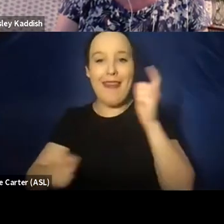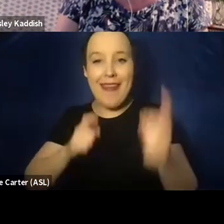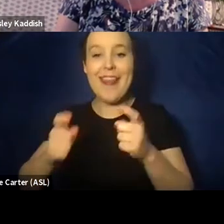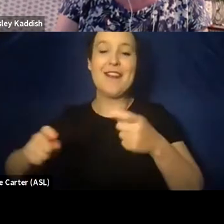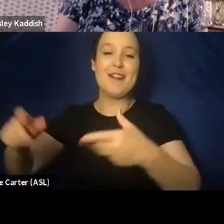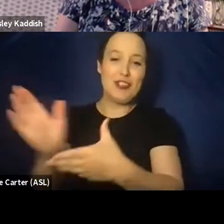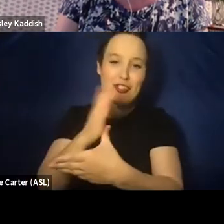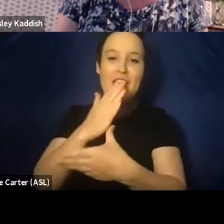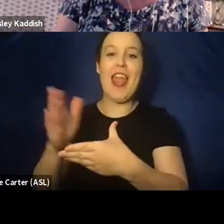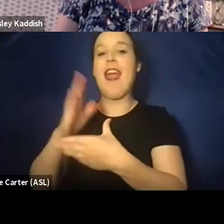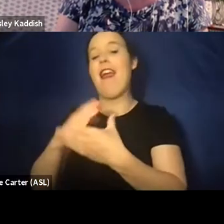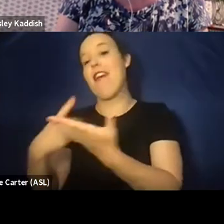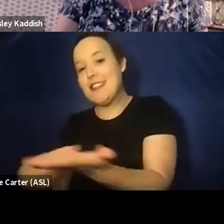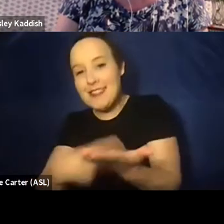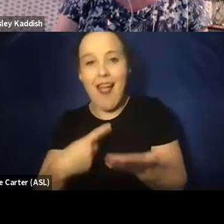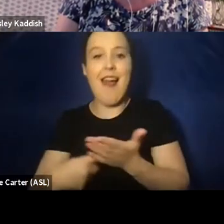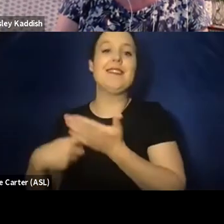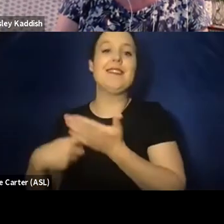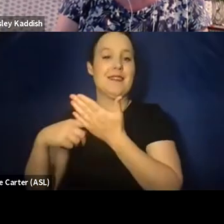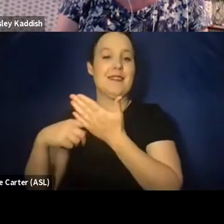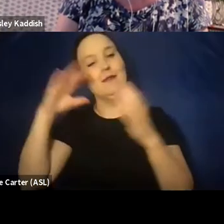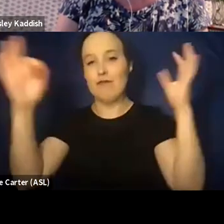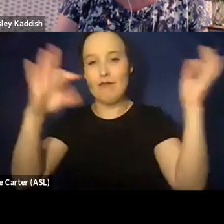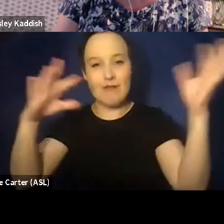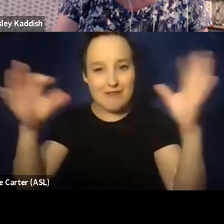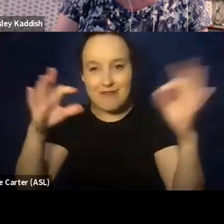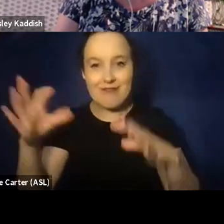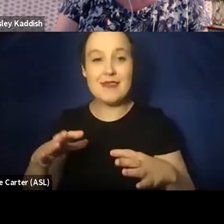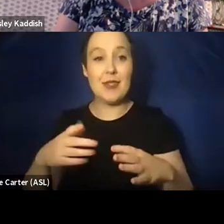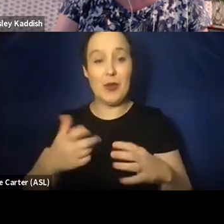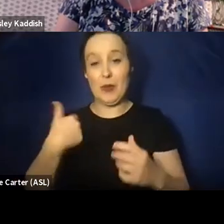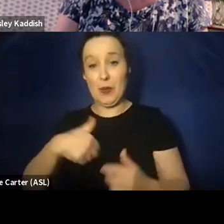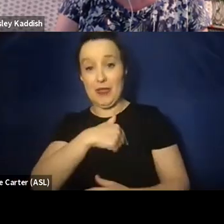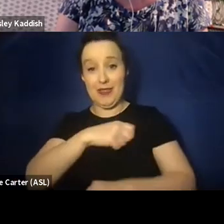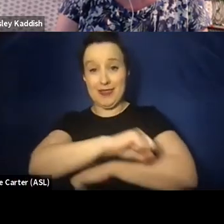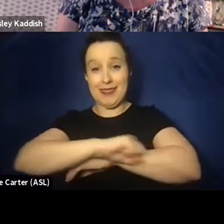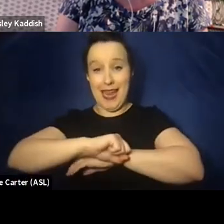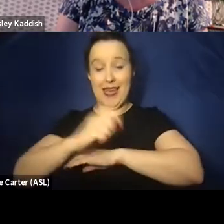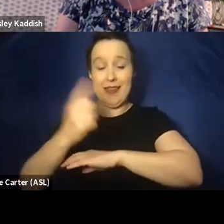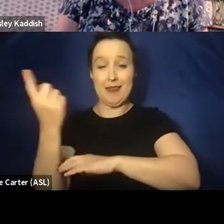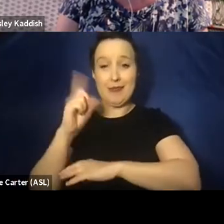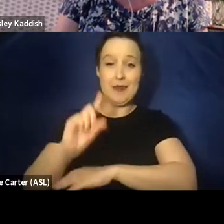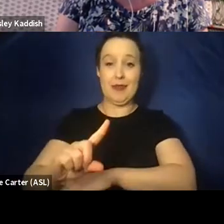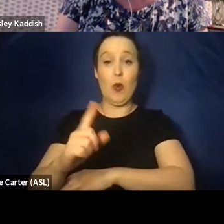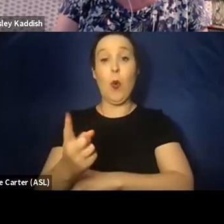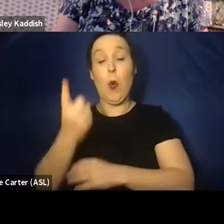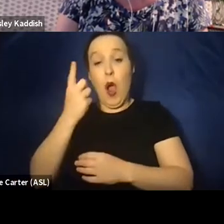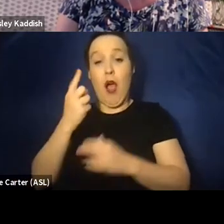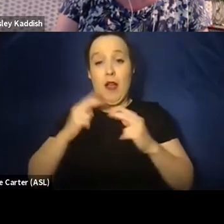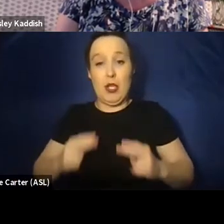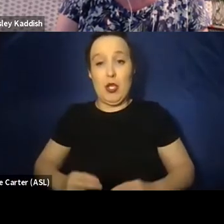And so when we walk on stage, it's one human body. If someone pulls left, we